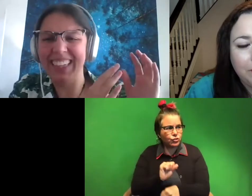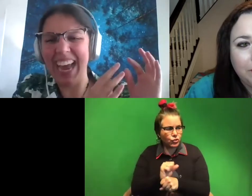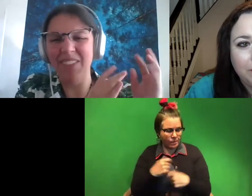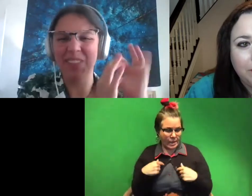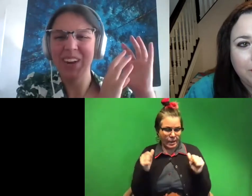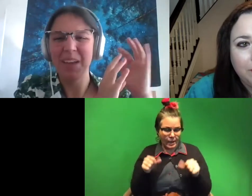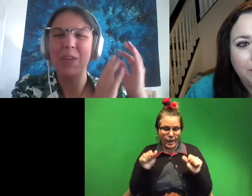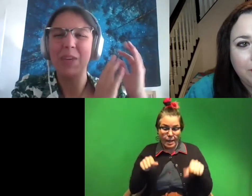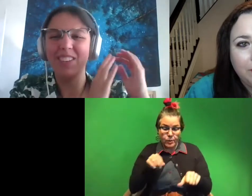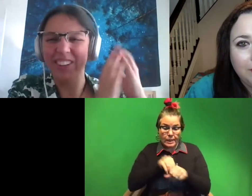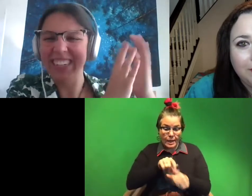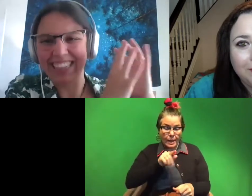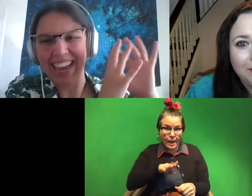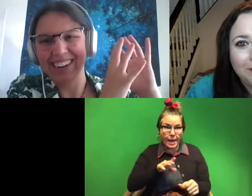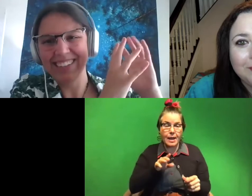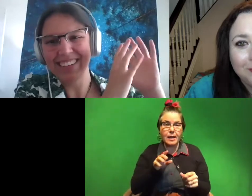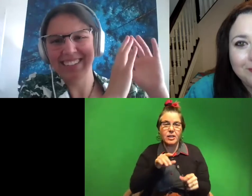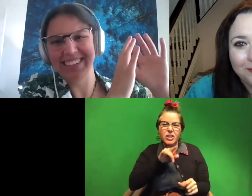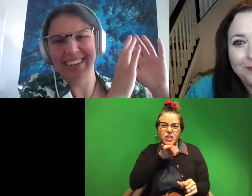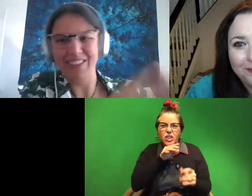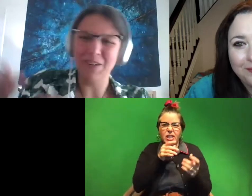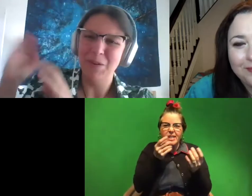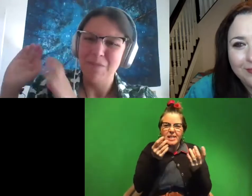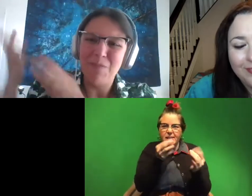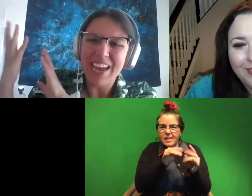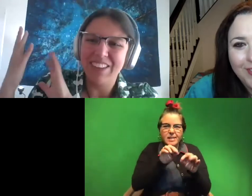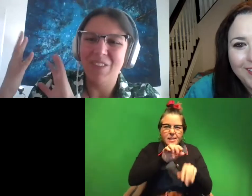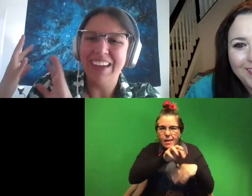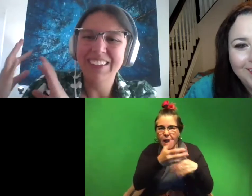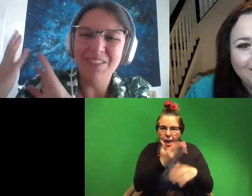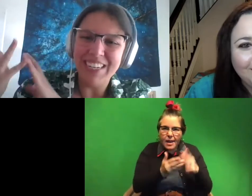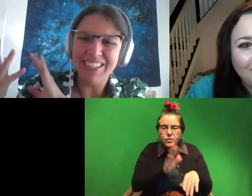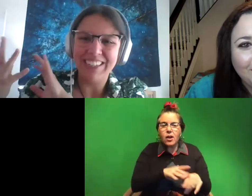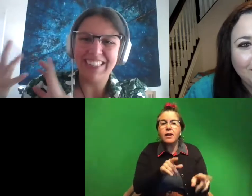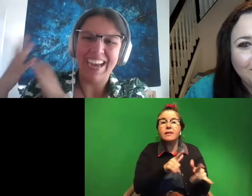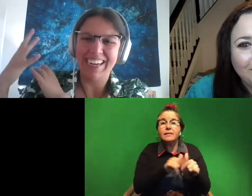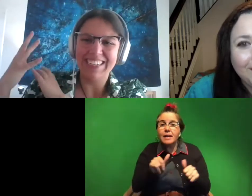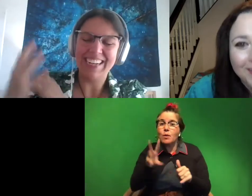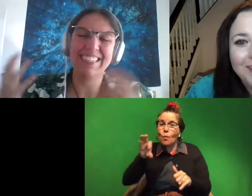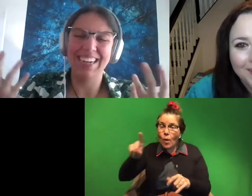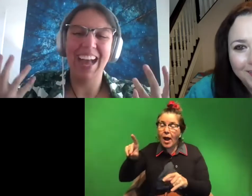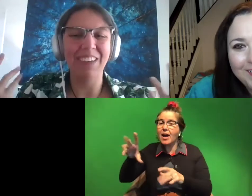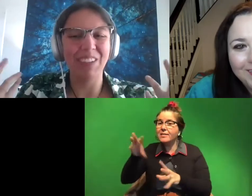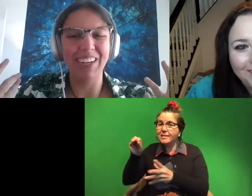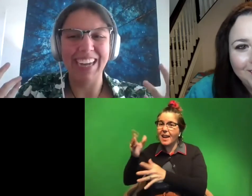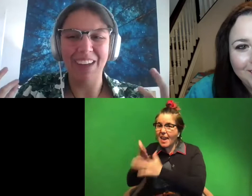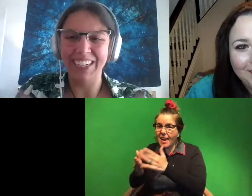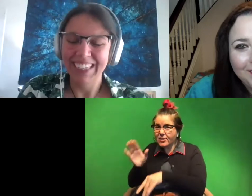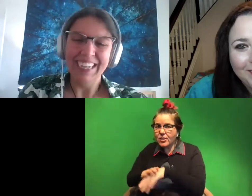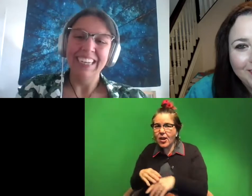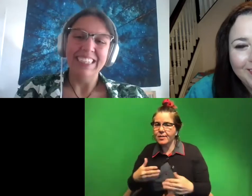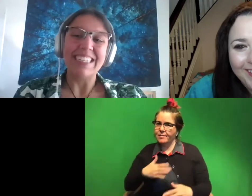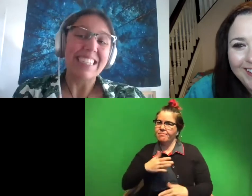in the lab and be dirty in that context, and then also be out in the wild and be dirty in that context, I'd be pretty